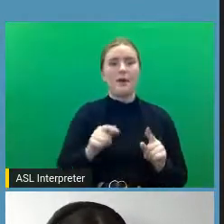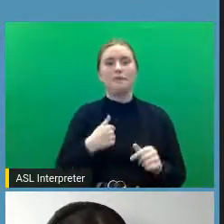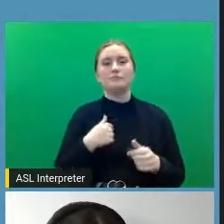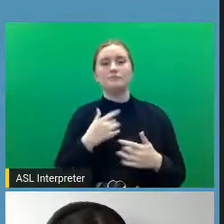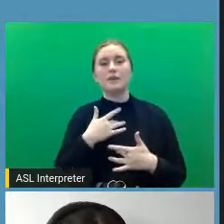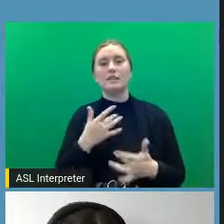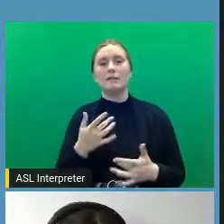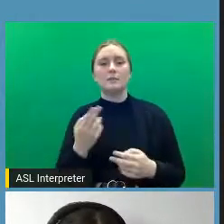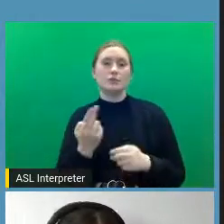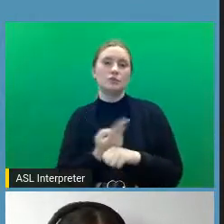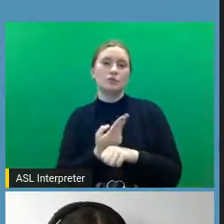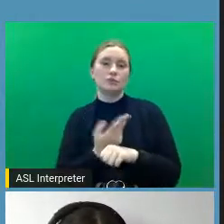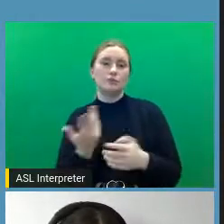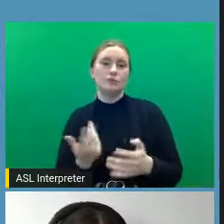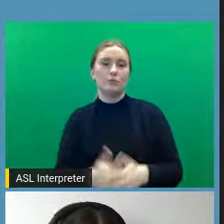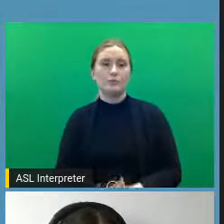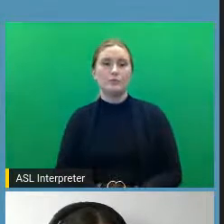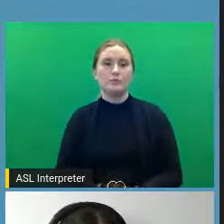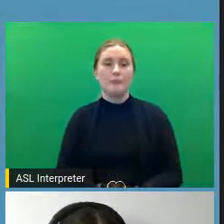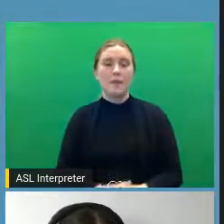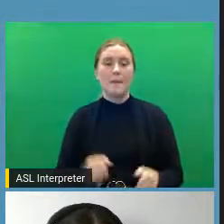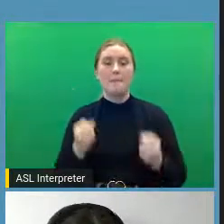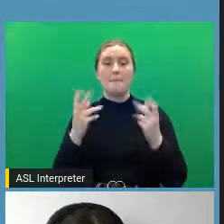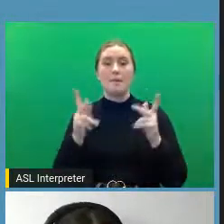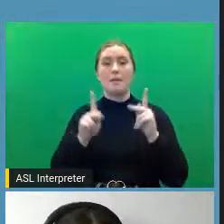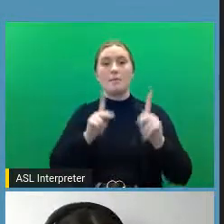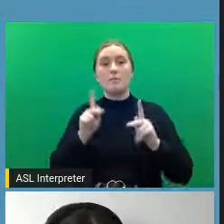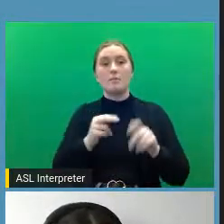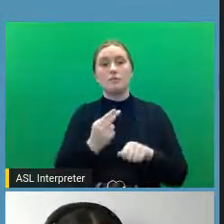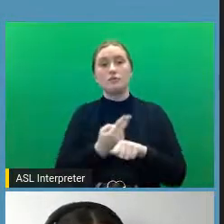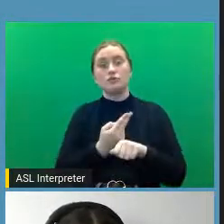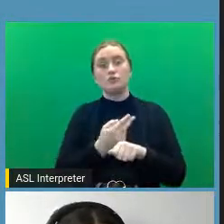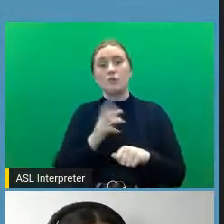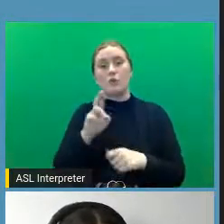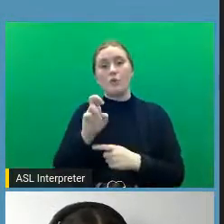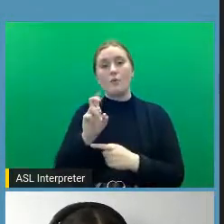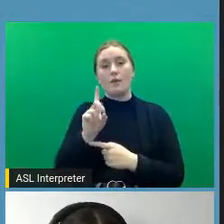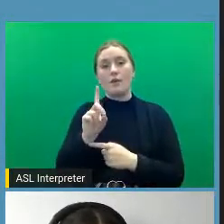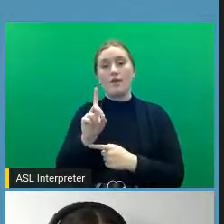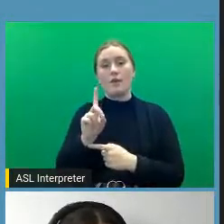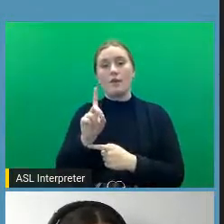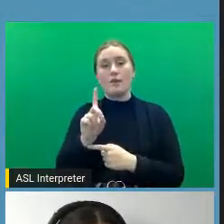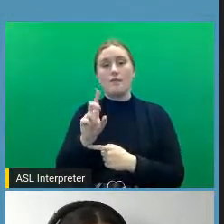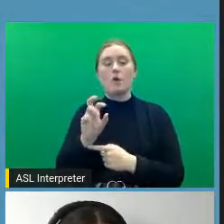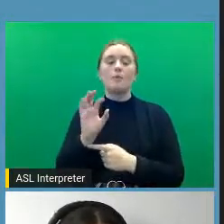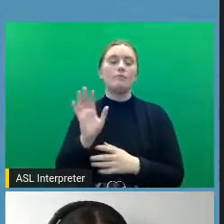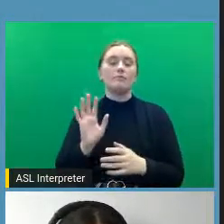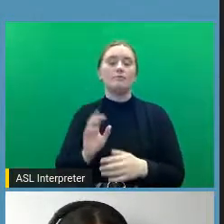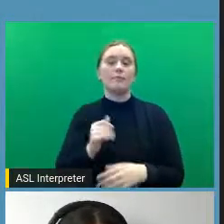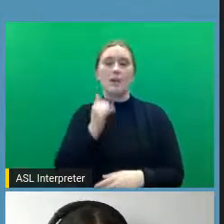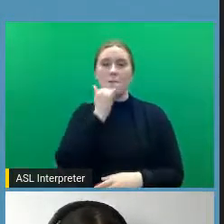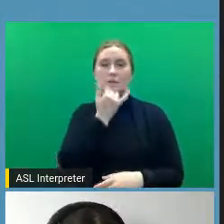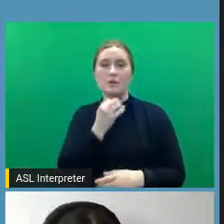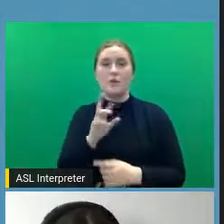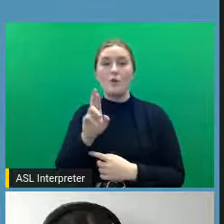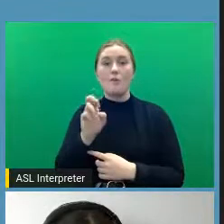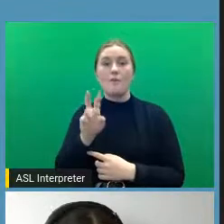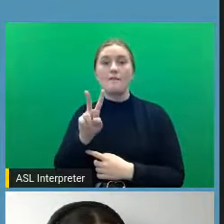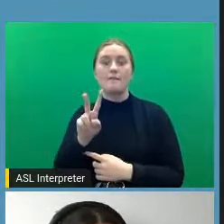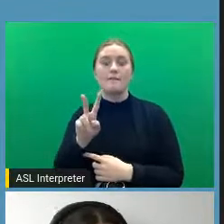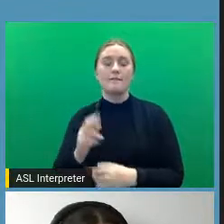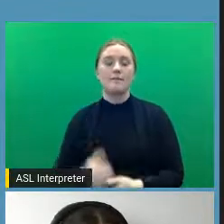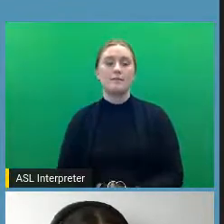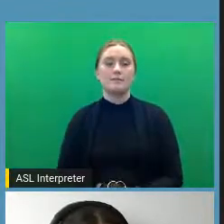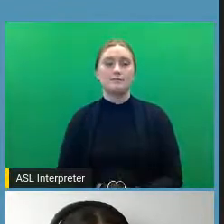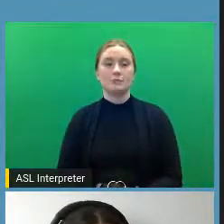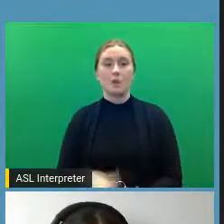that a couple of clients of mine really like for editing the transcriptions in browser so that everything matches